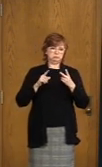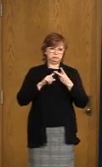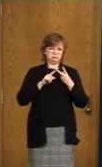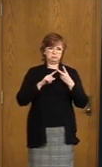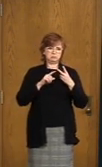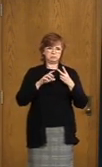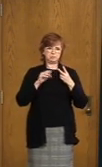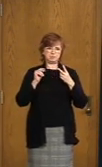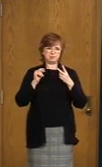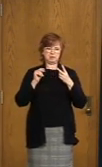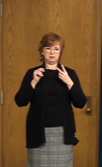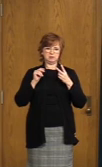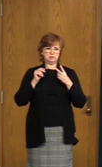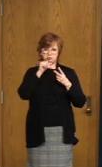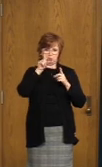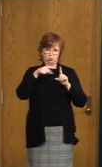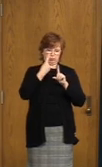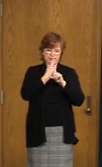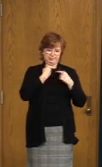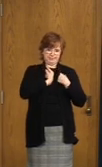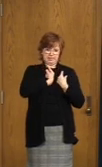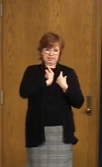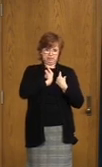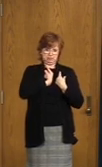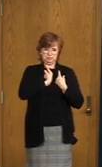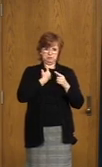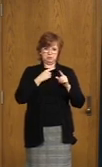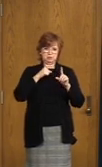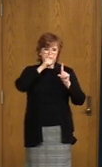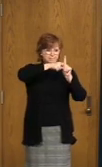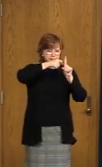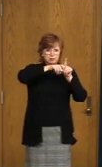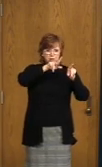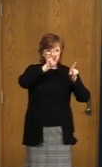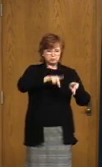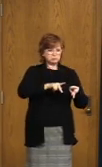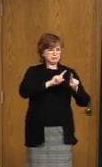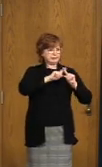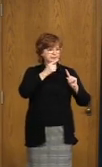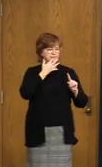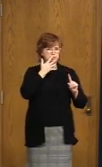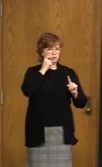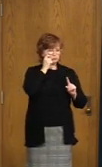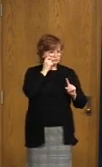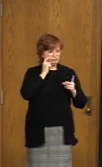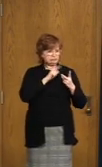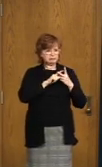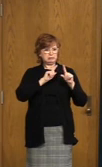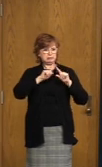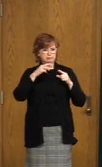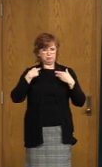should be targeted because of race, religious beliefs,